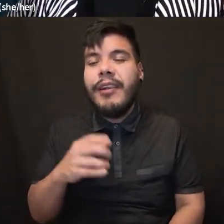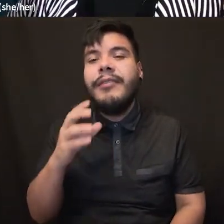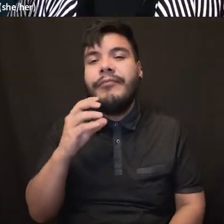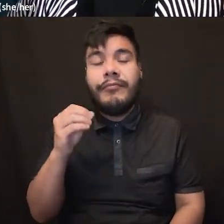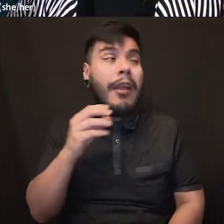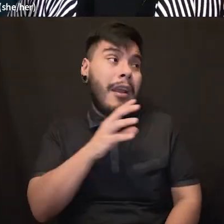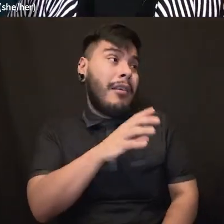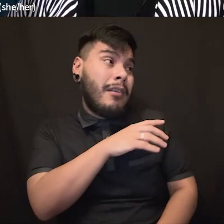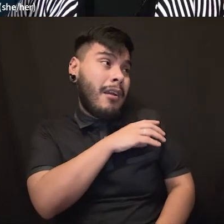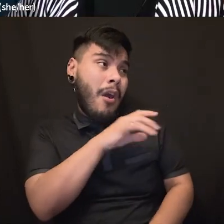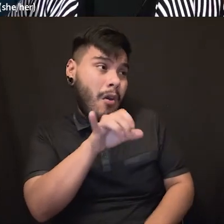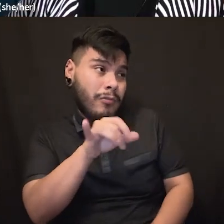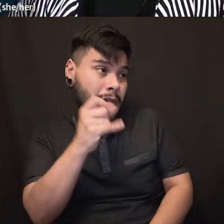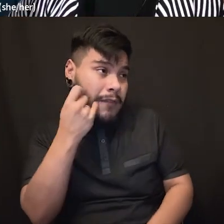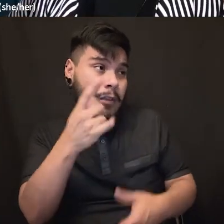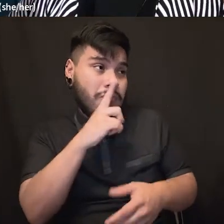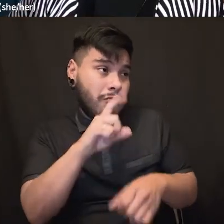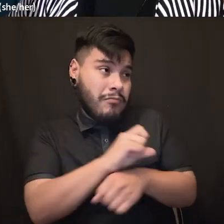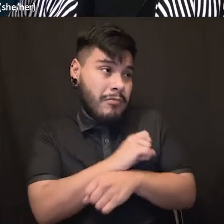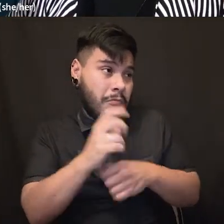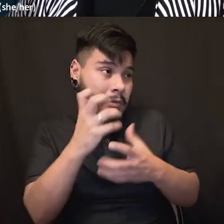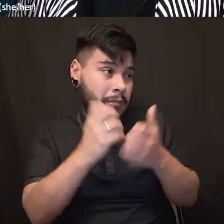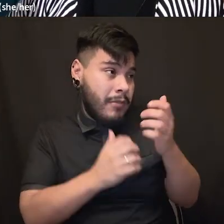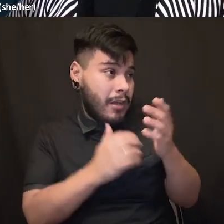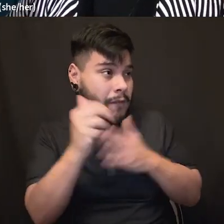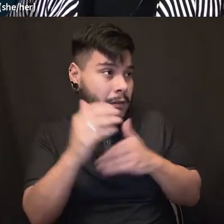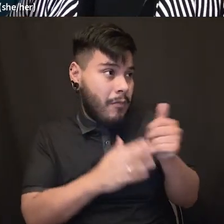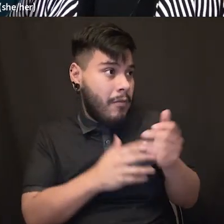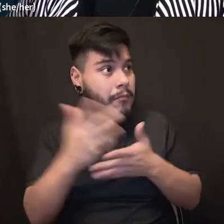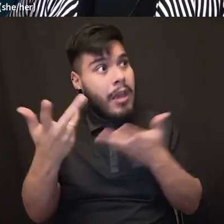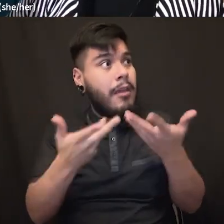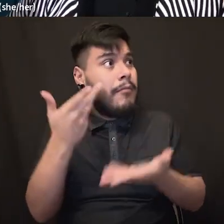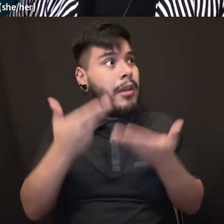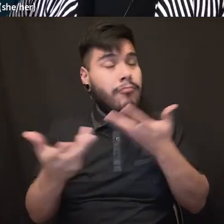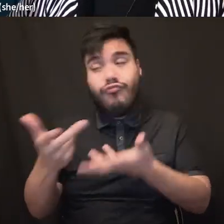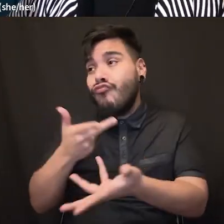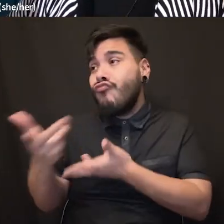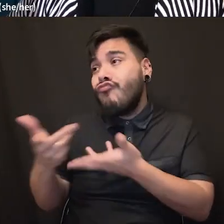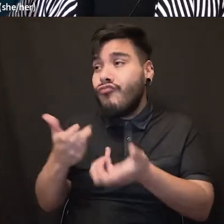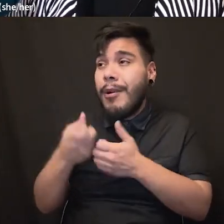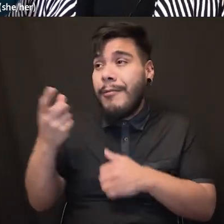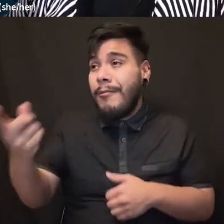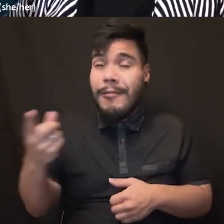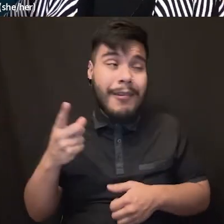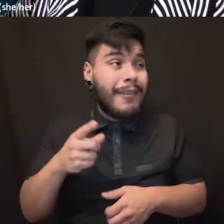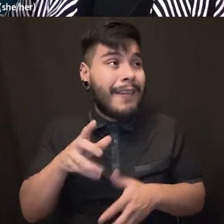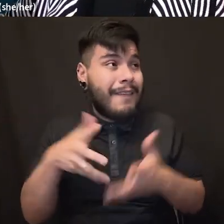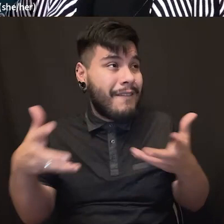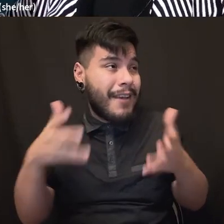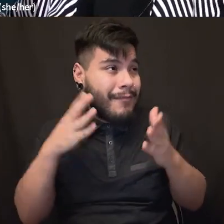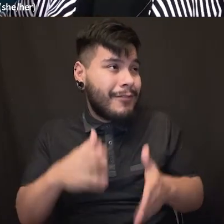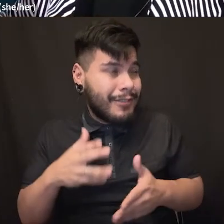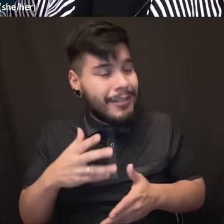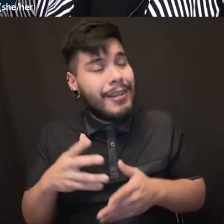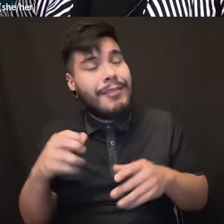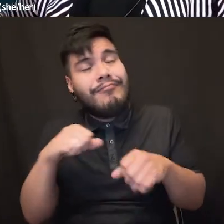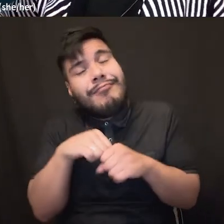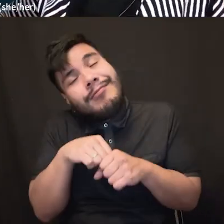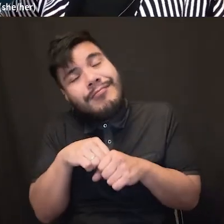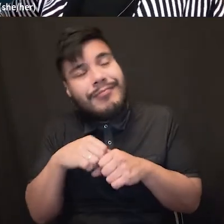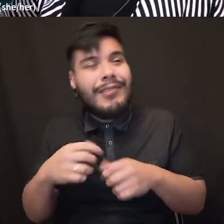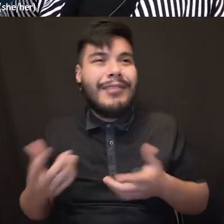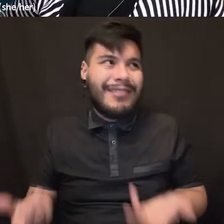And if they really wanted to be comfortable, they should have got to know the fat person better and pillowed up. Right. Mm-hmm. But what I think is